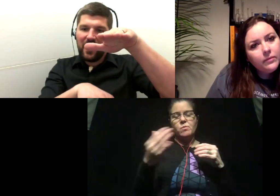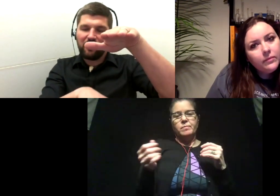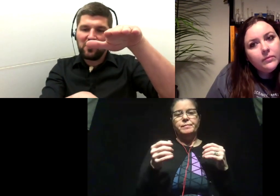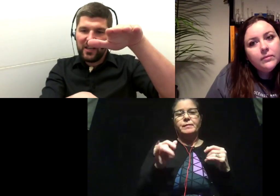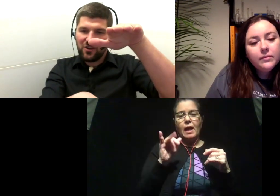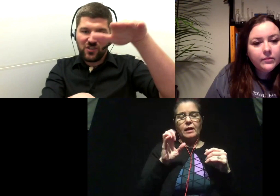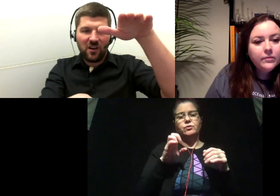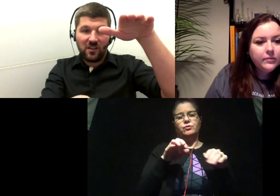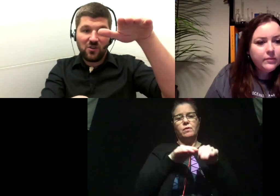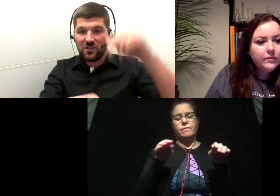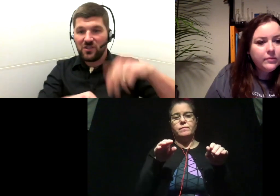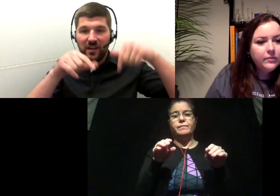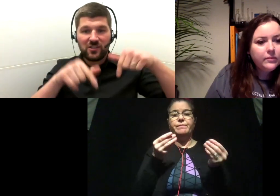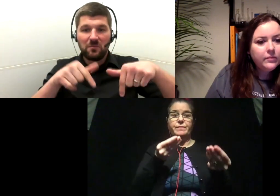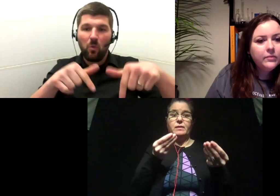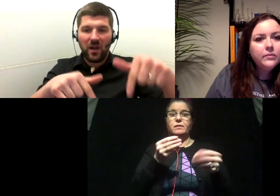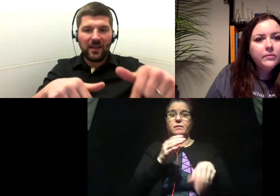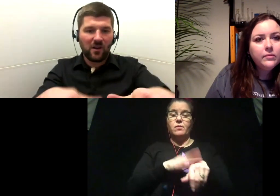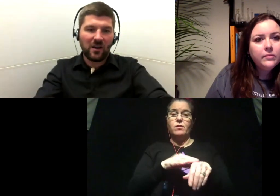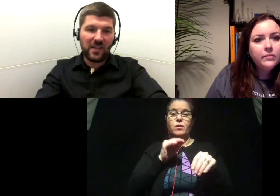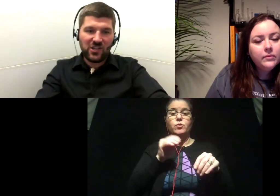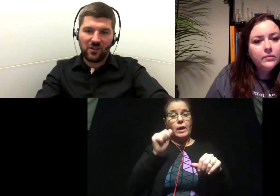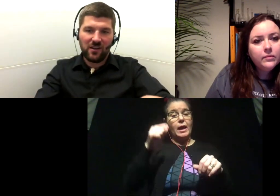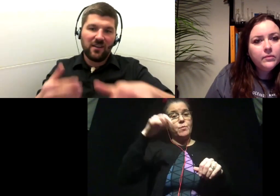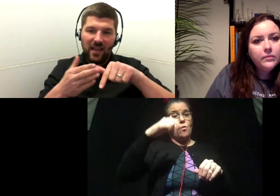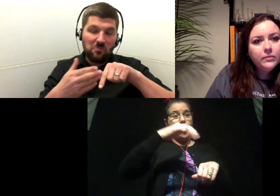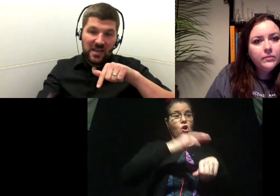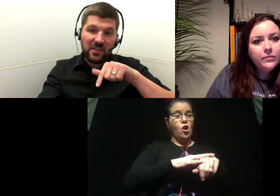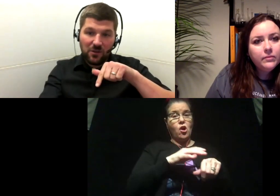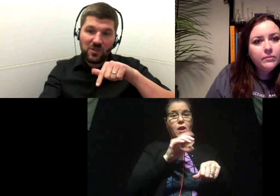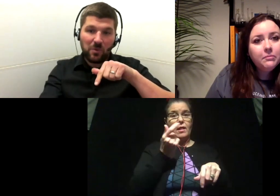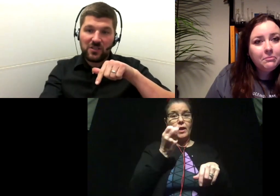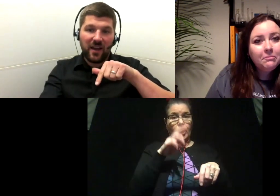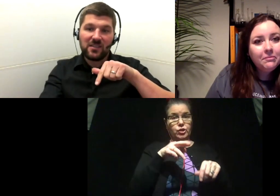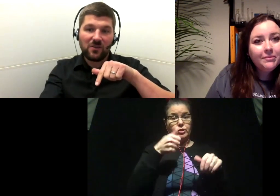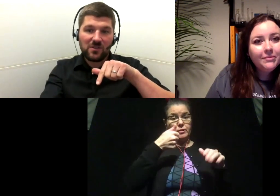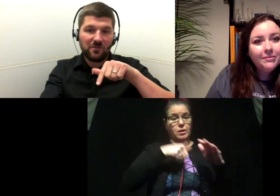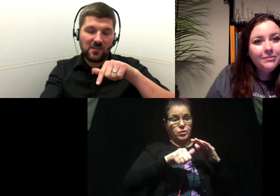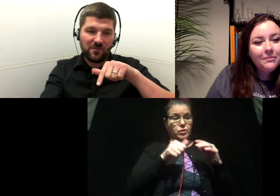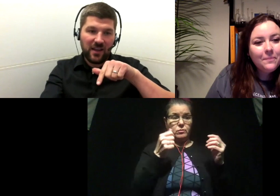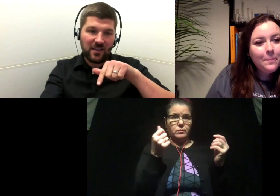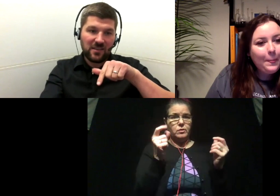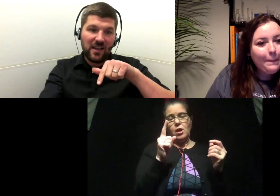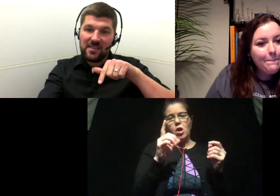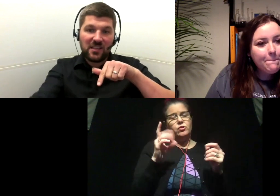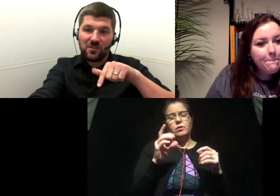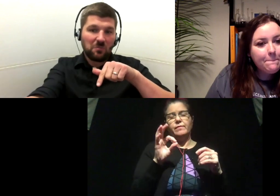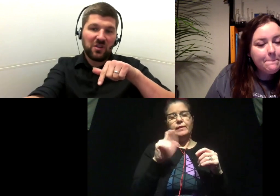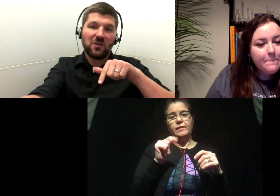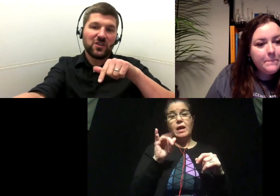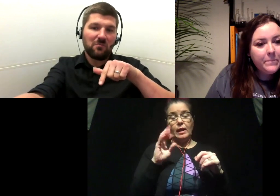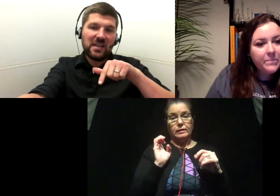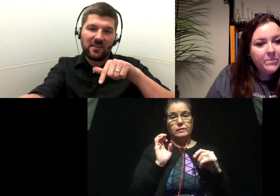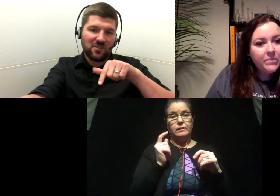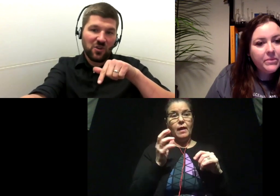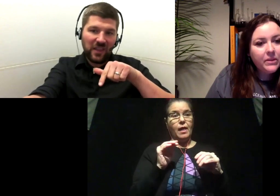feed out from glaciers onto the ocean. So you can actually be walking out on a glacier, and beneath you is a bunch of ice, hundreds of feet of ice, and then it's pure